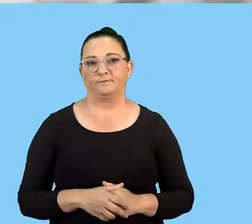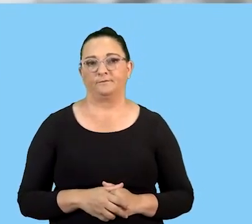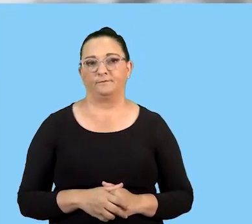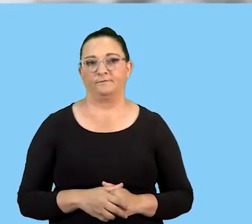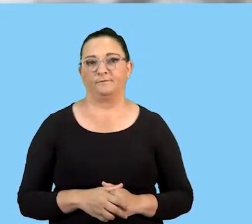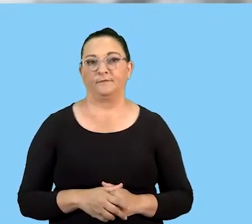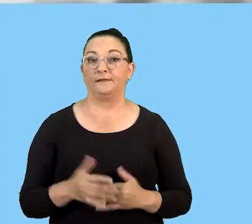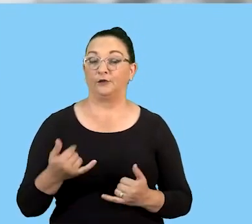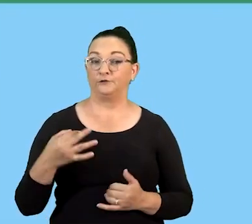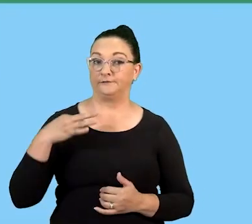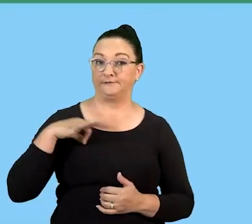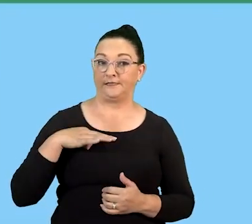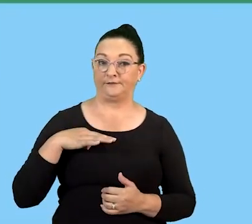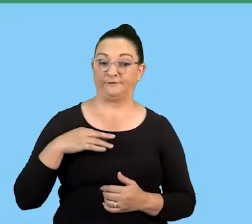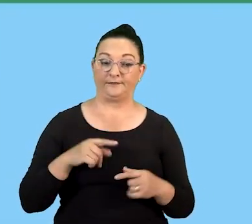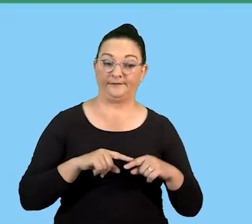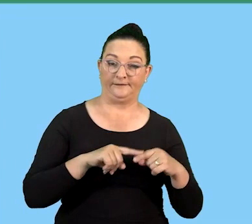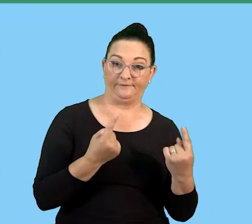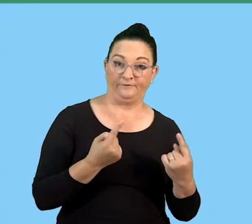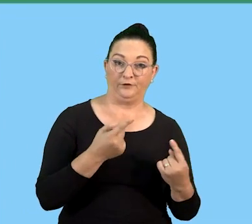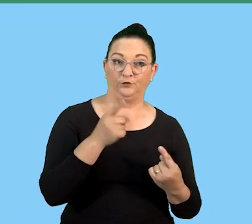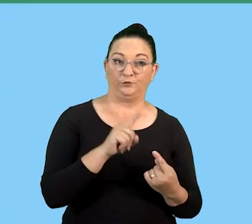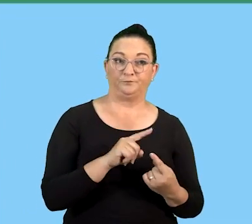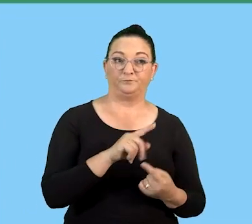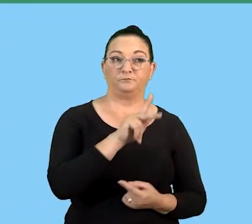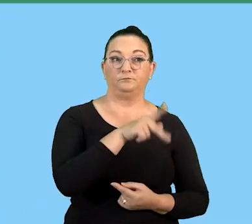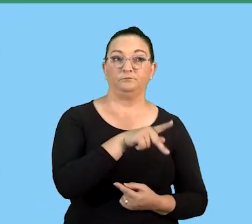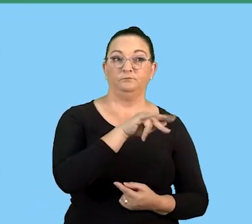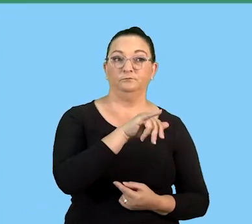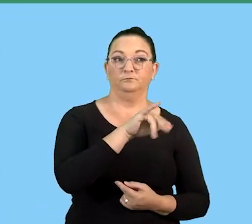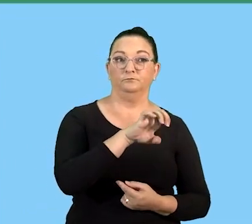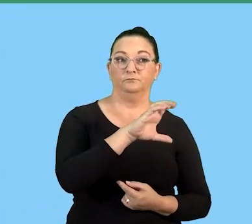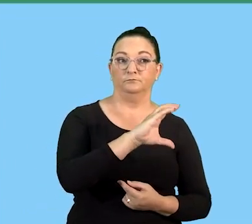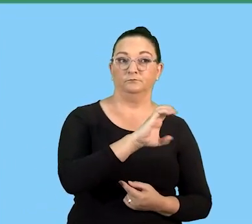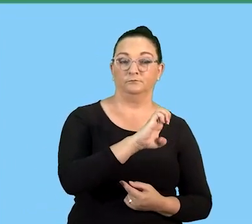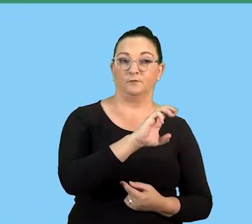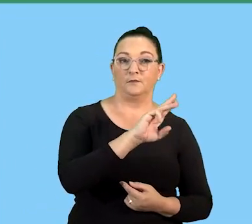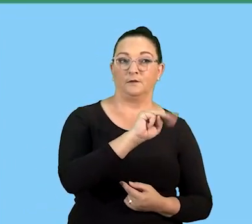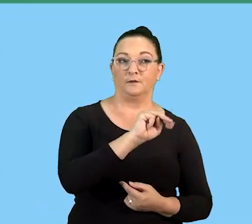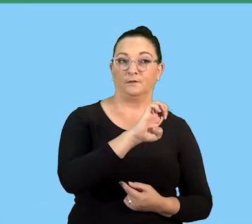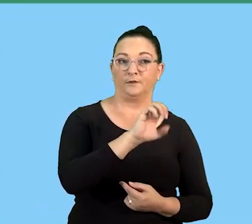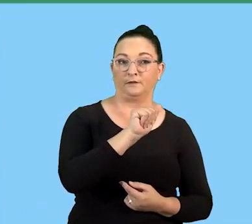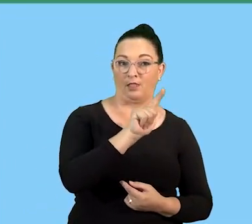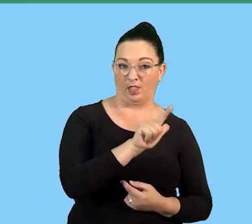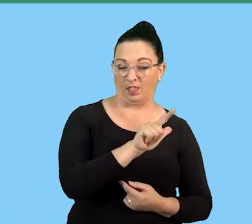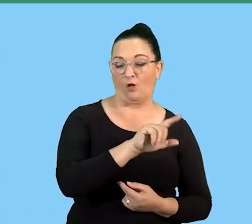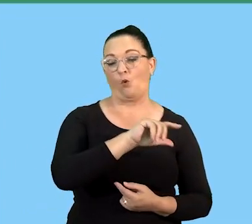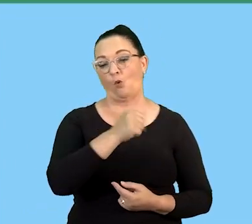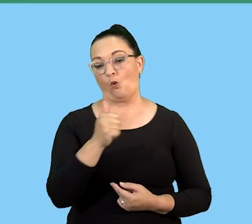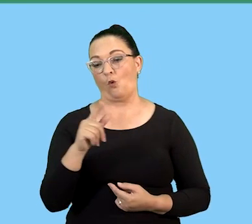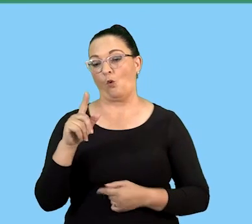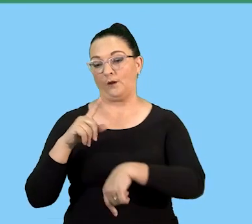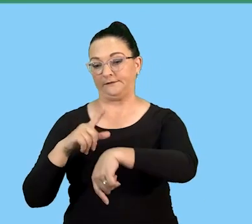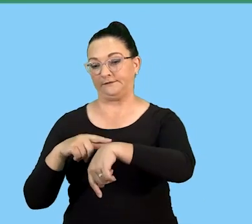different salary determination methods that we have are called piecemeal as well as time-related